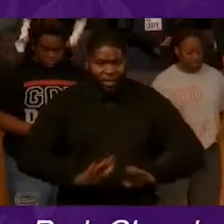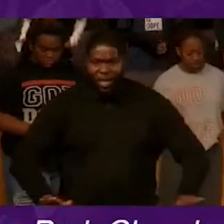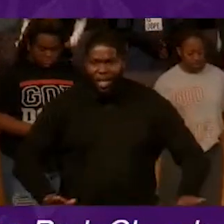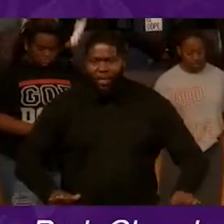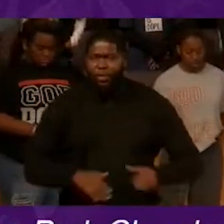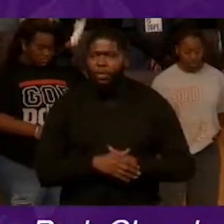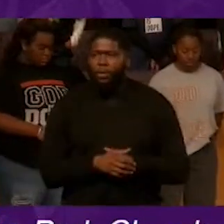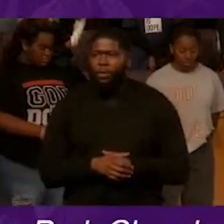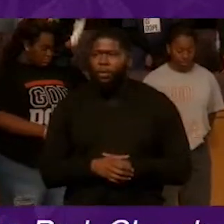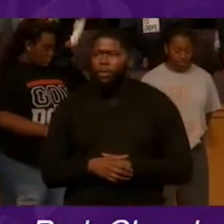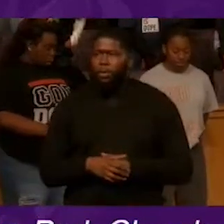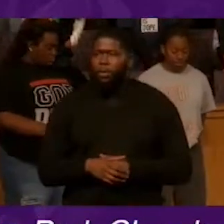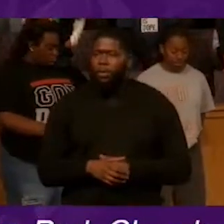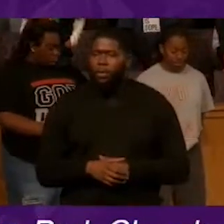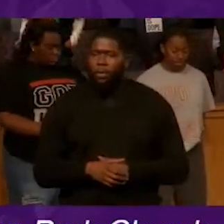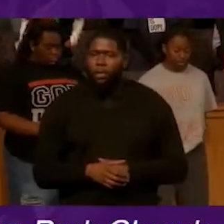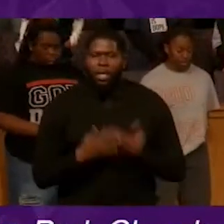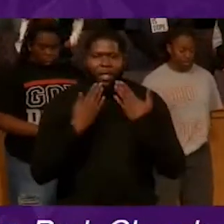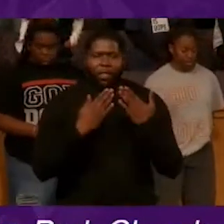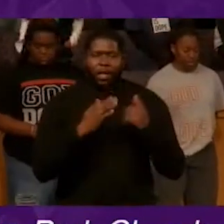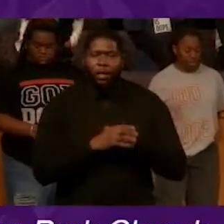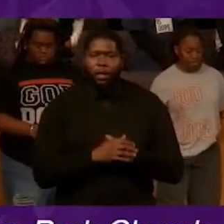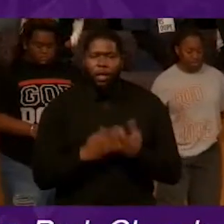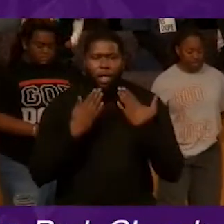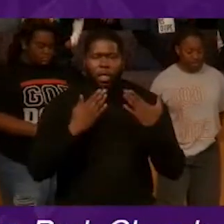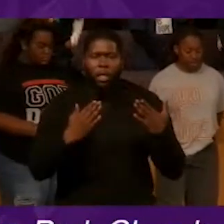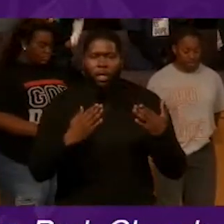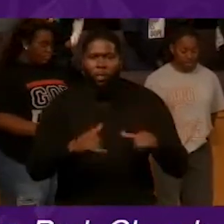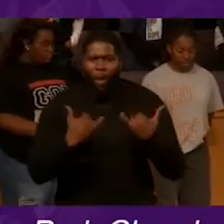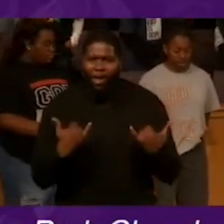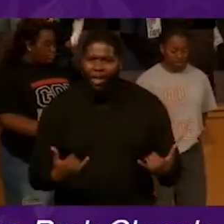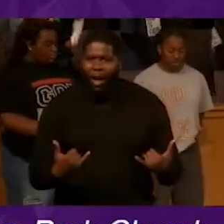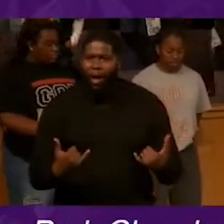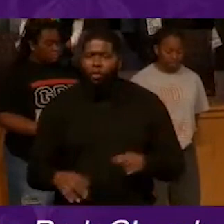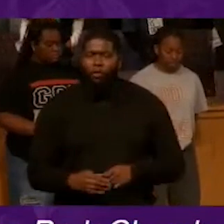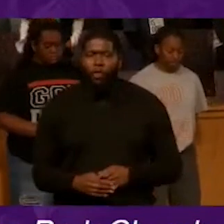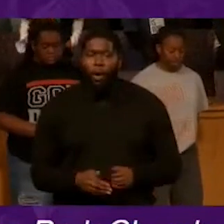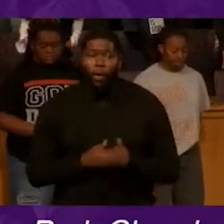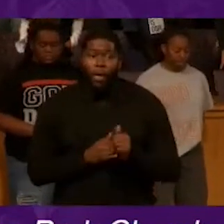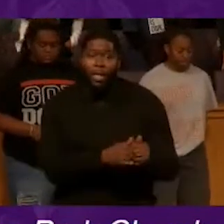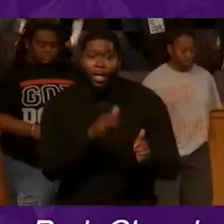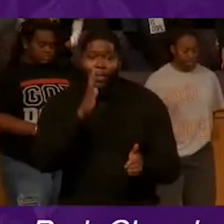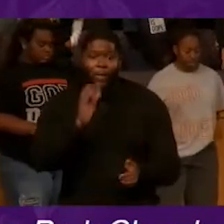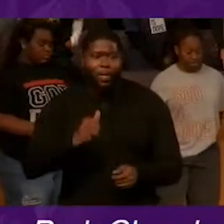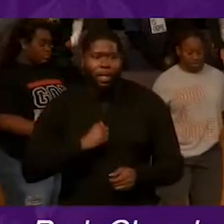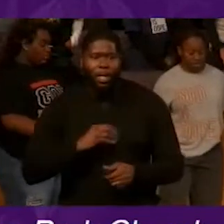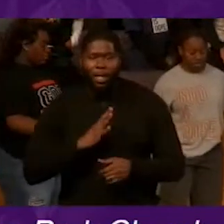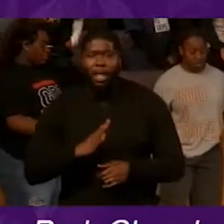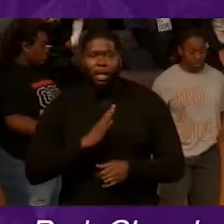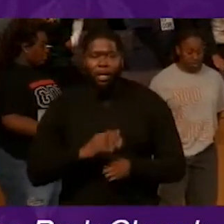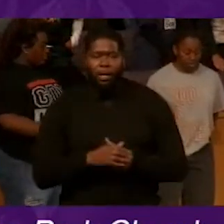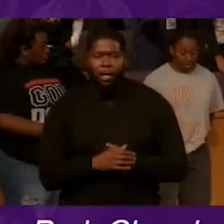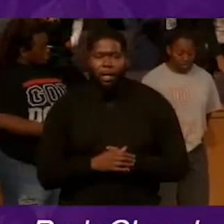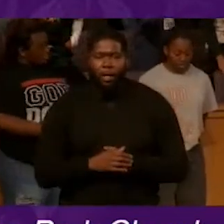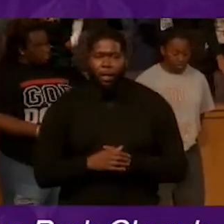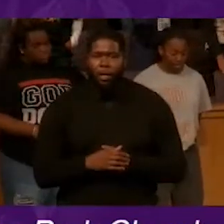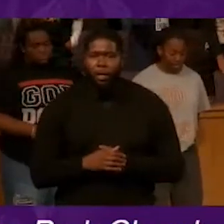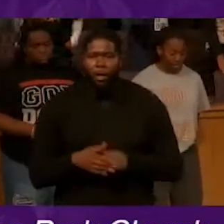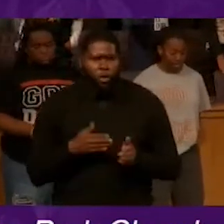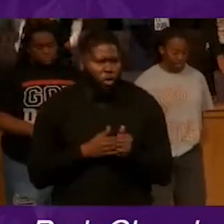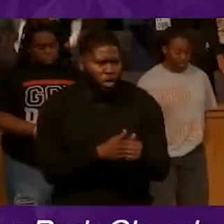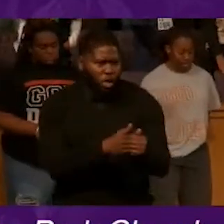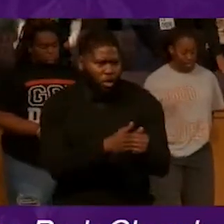God, we thank you. And today, God, we thank you right now for our leading lady. God, we thank you for her